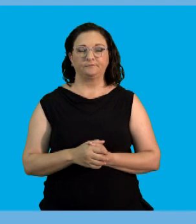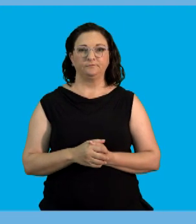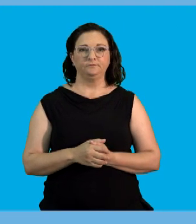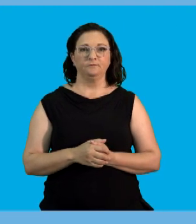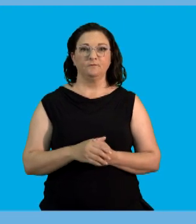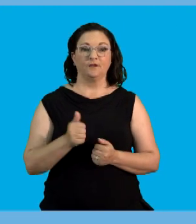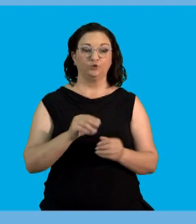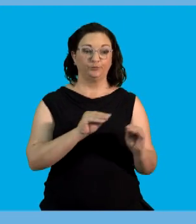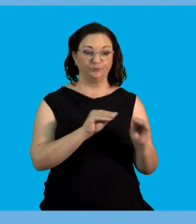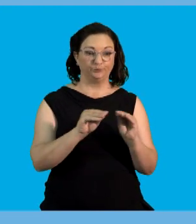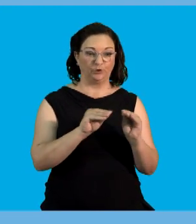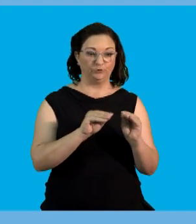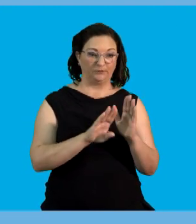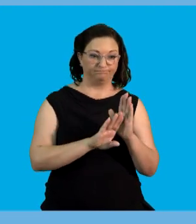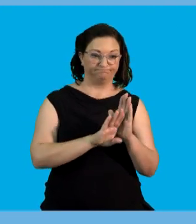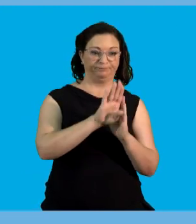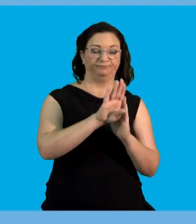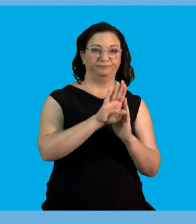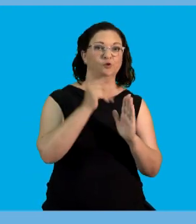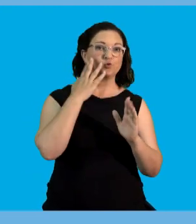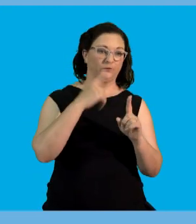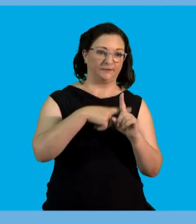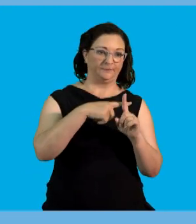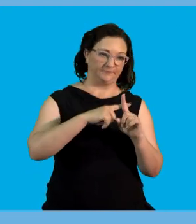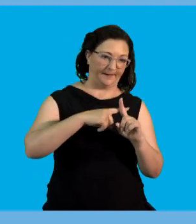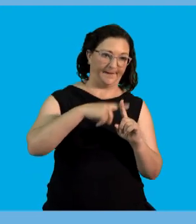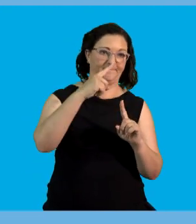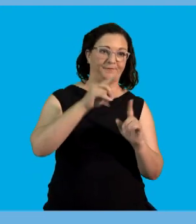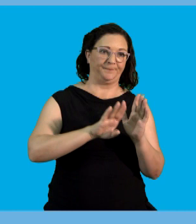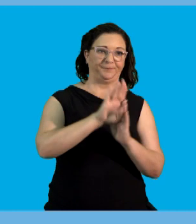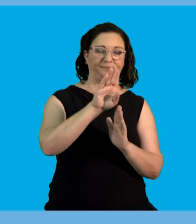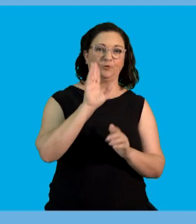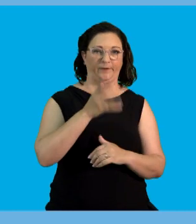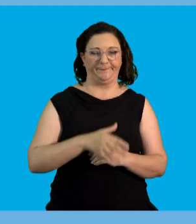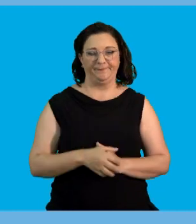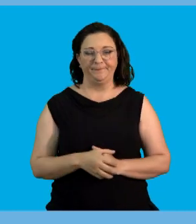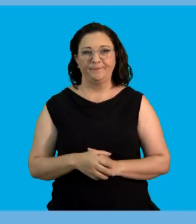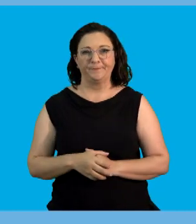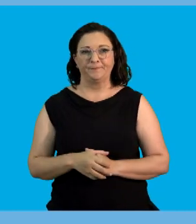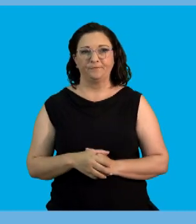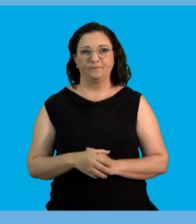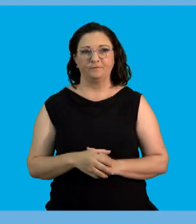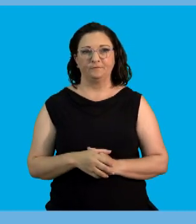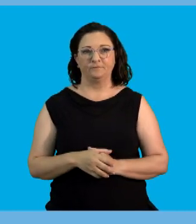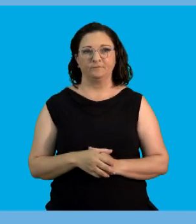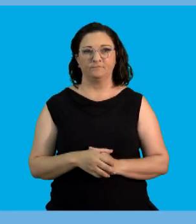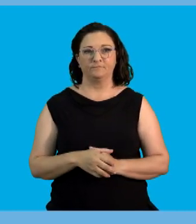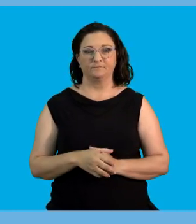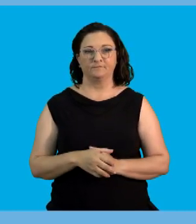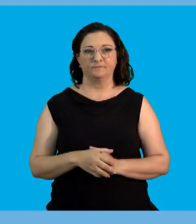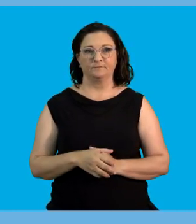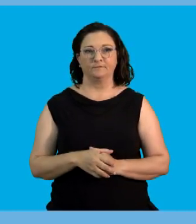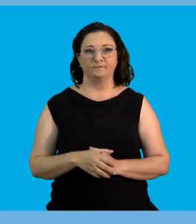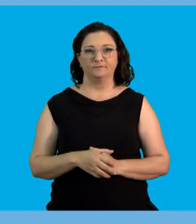that the motion of the particle increases when temperature increases. So if we have a particular matter and